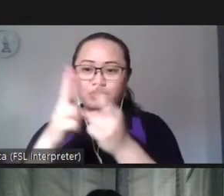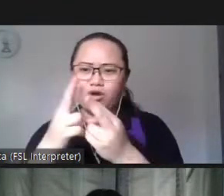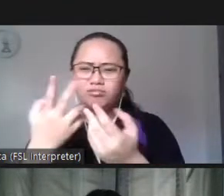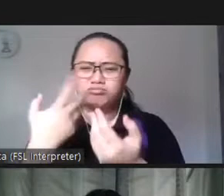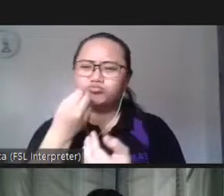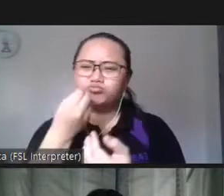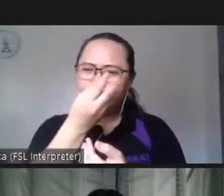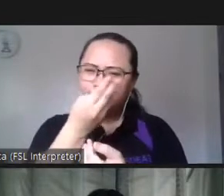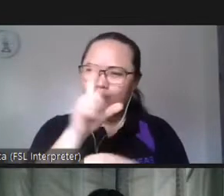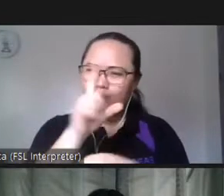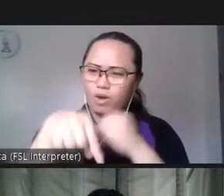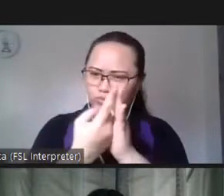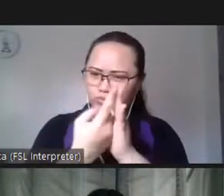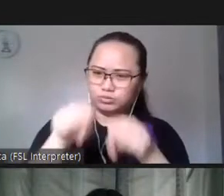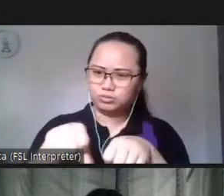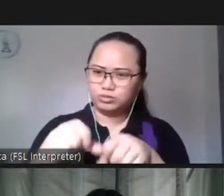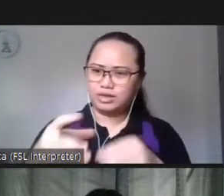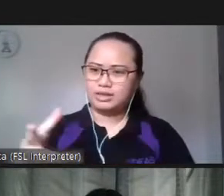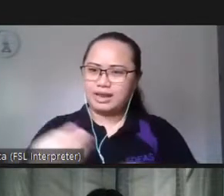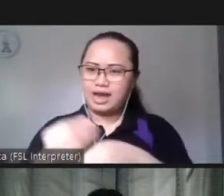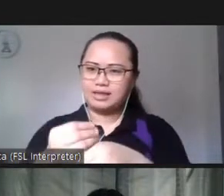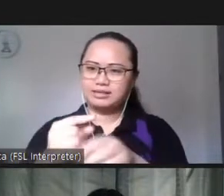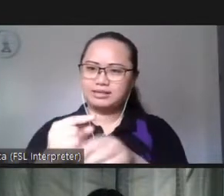ganong strategy.